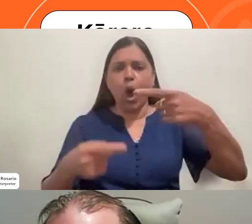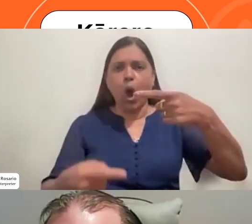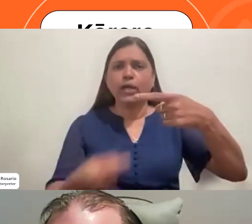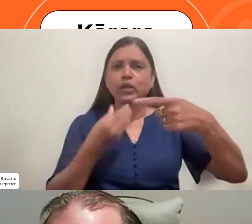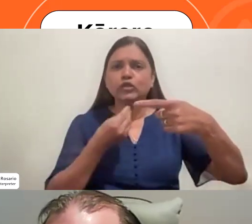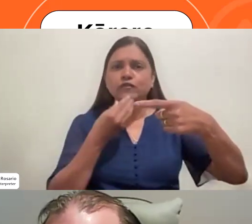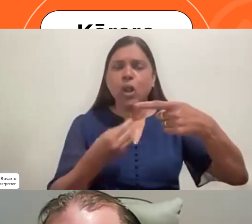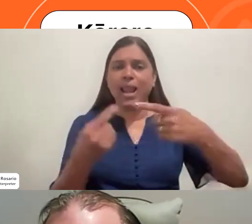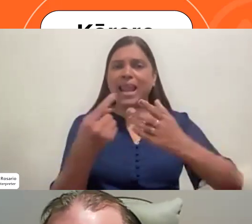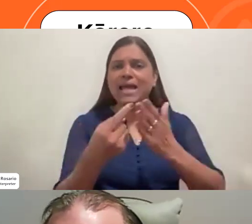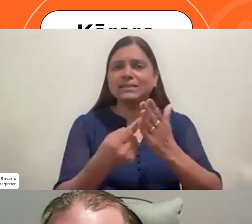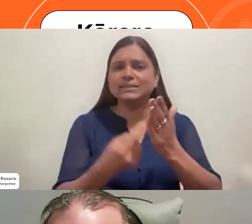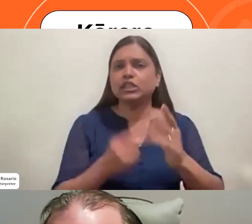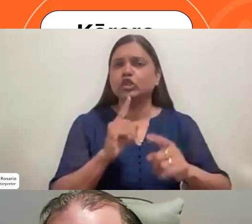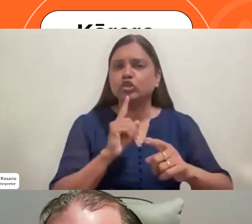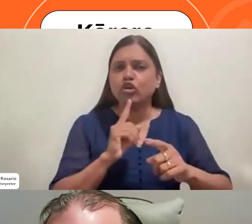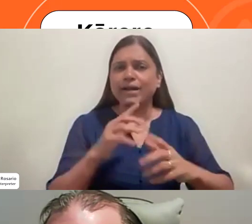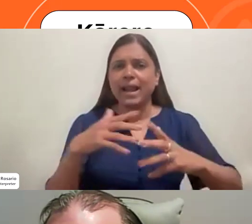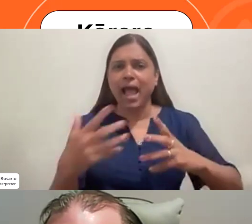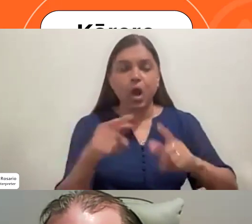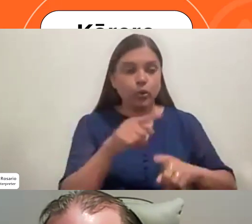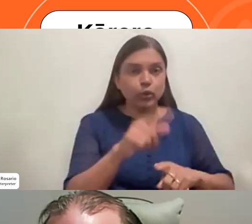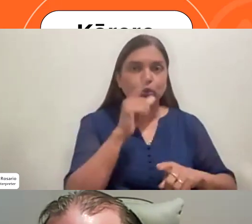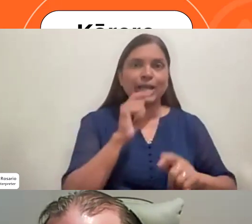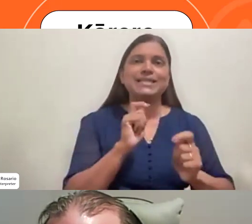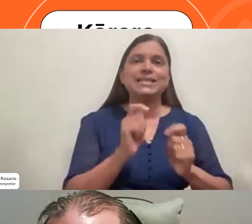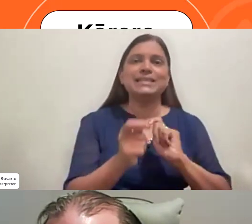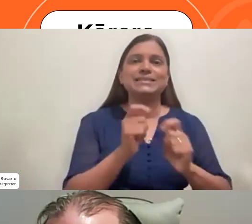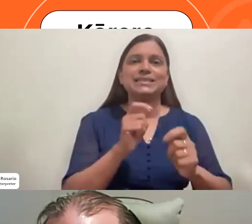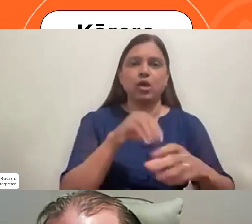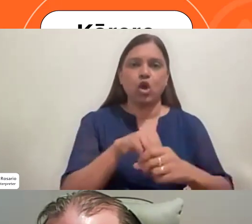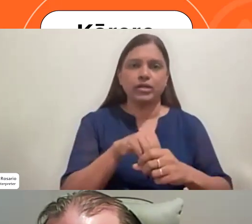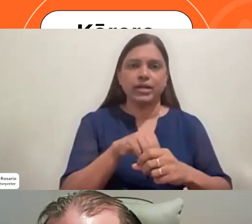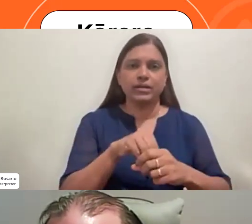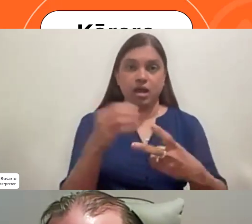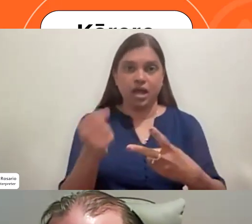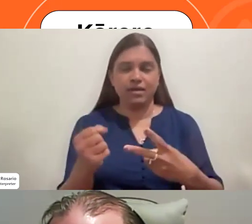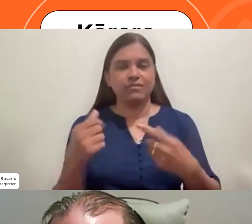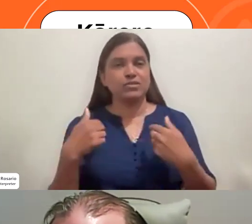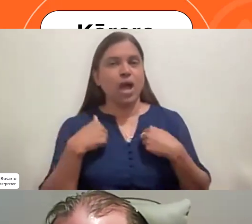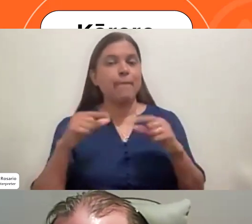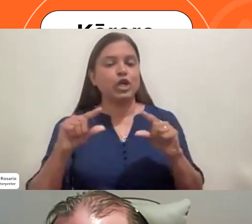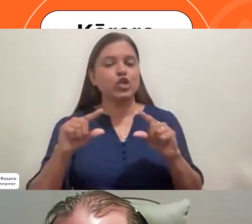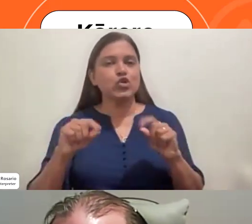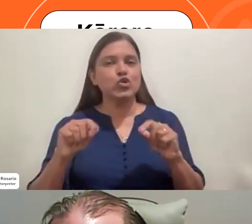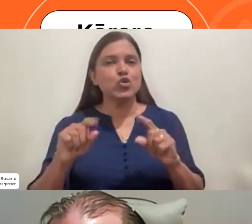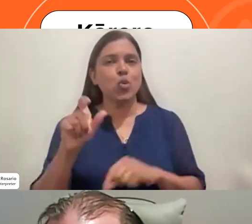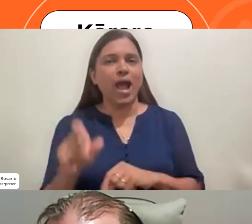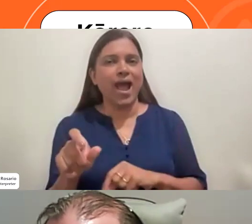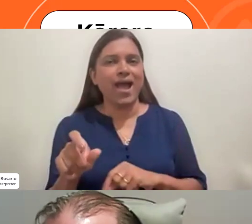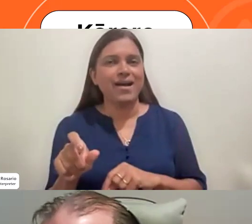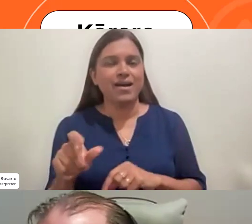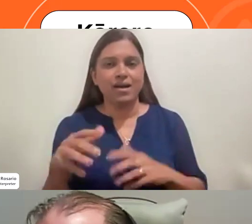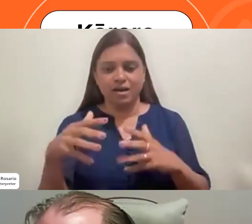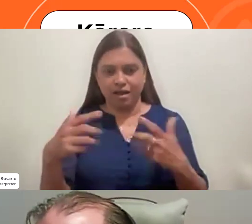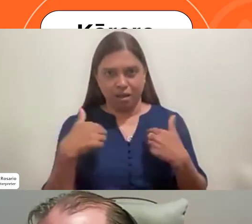started, tutorials, and how to test content. So as a doer, how does my role enhance accessibility and inclusion for